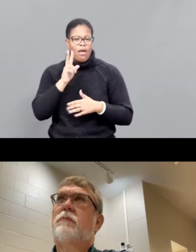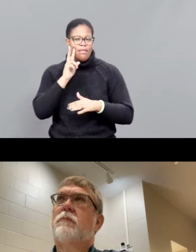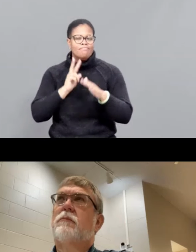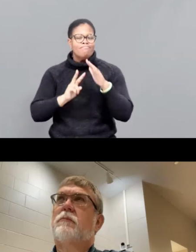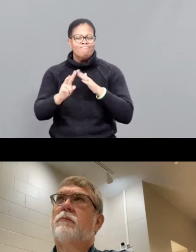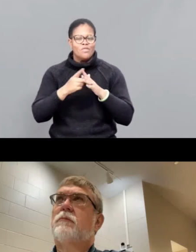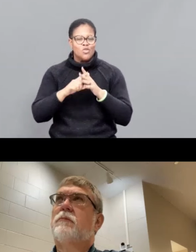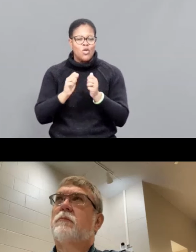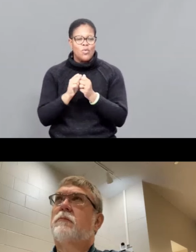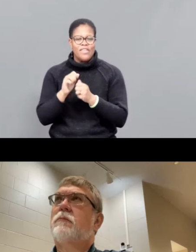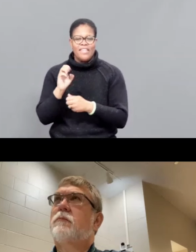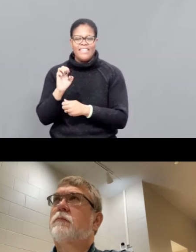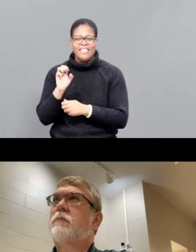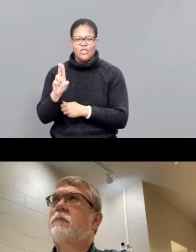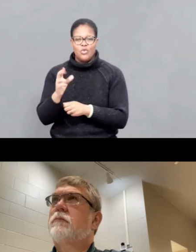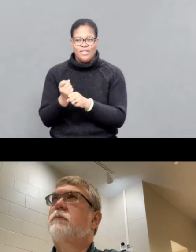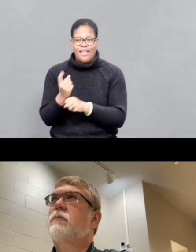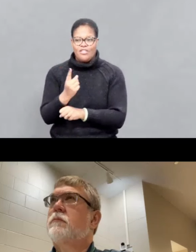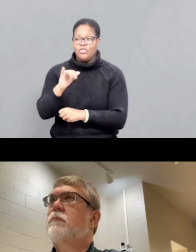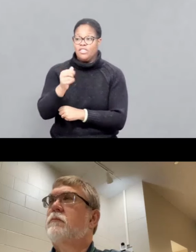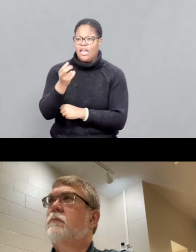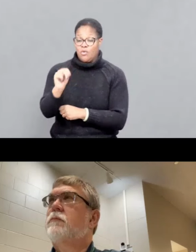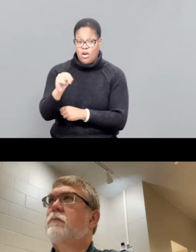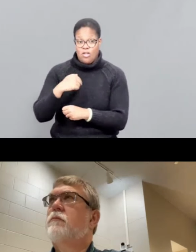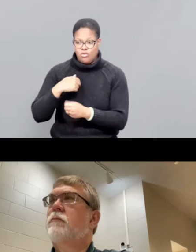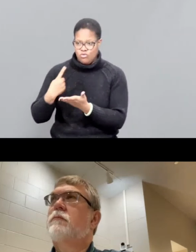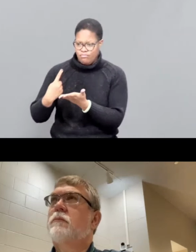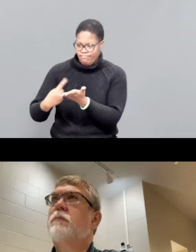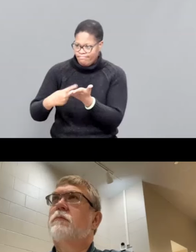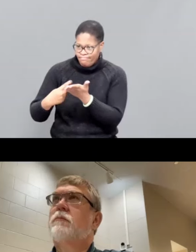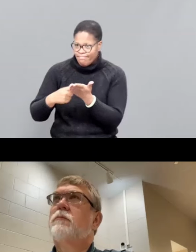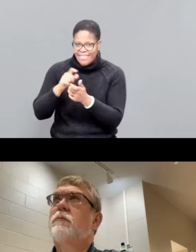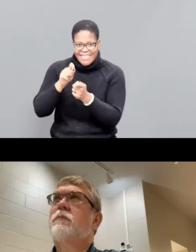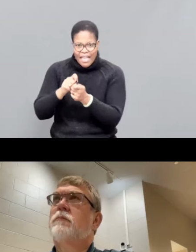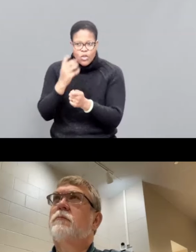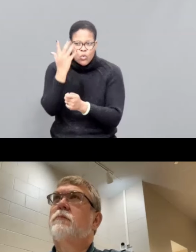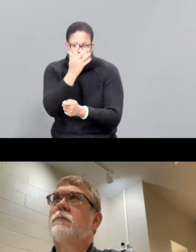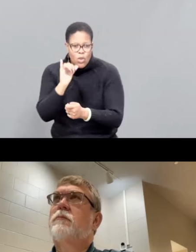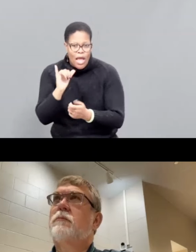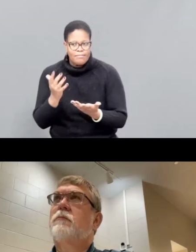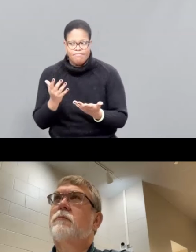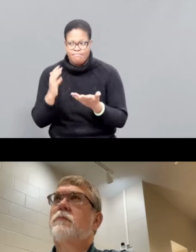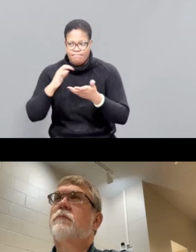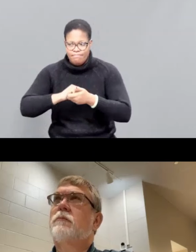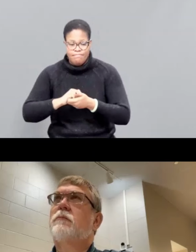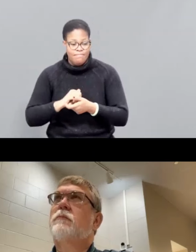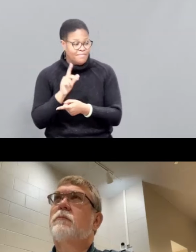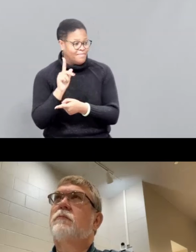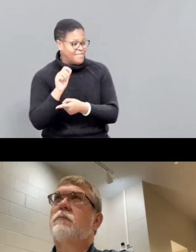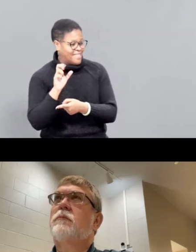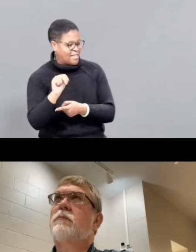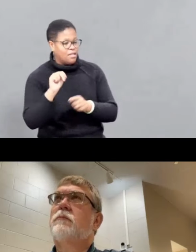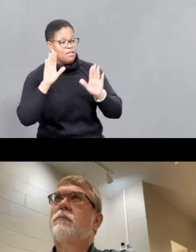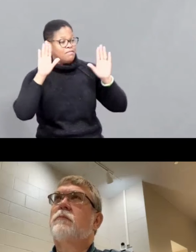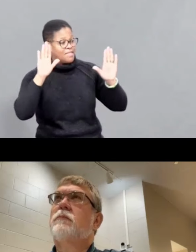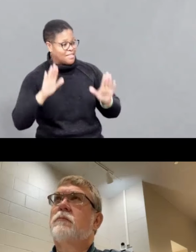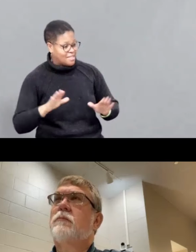to starting with them in January and kind of ironing out exactly what that's going to look like. Fantastic.